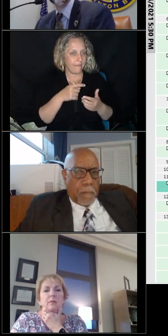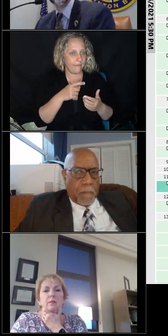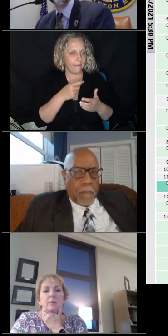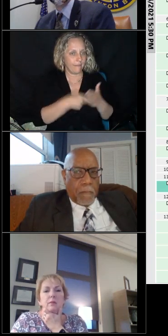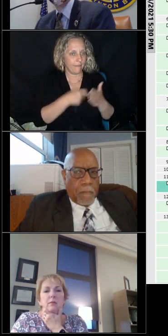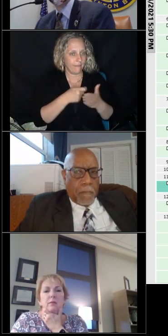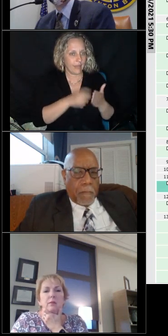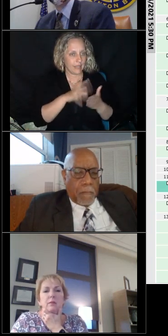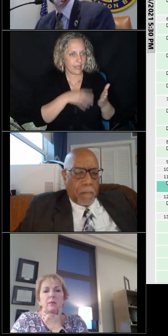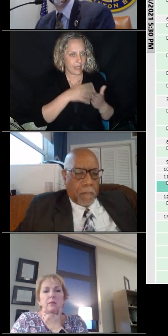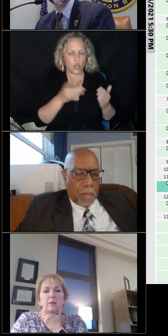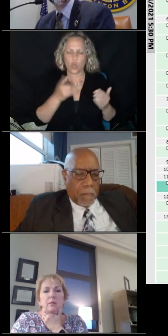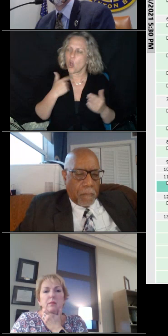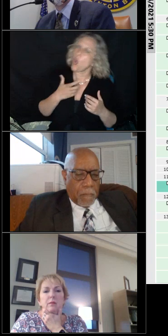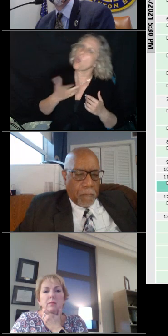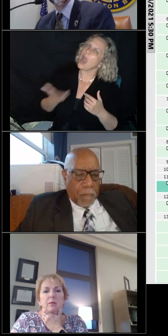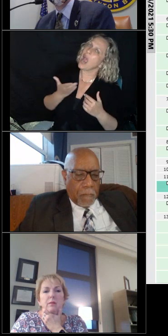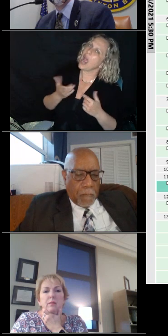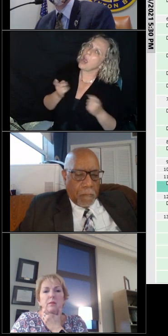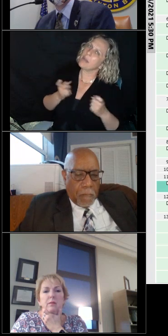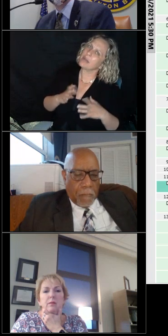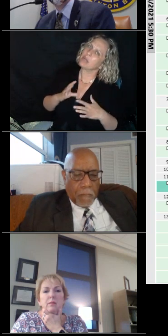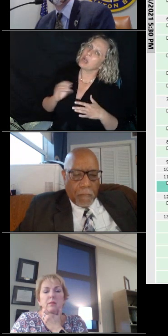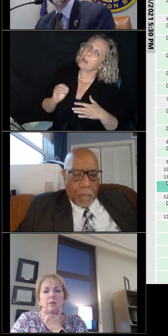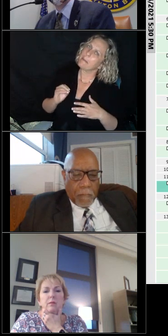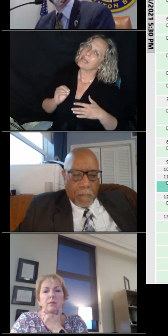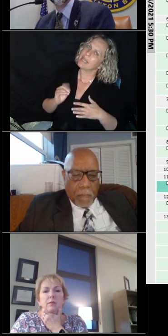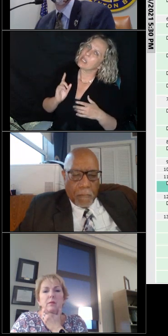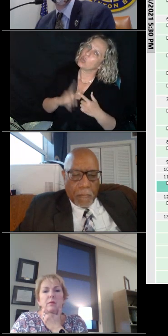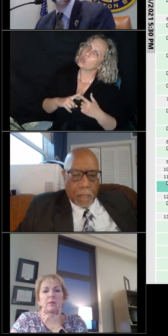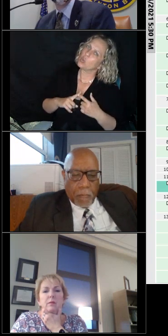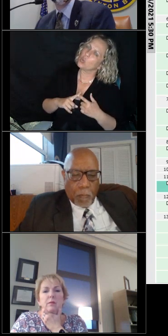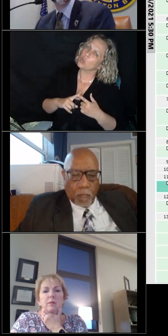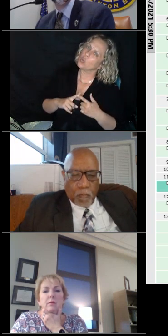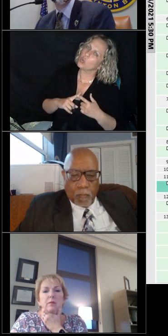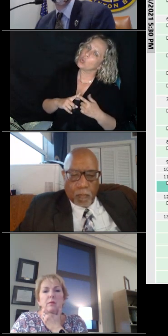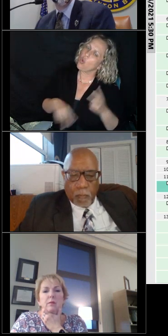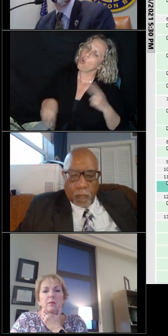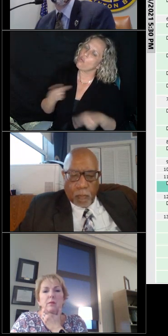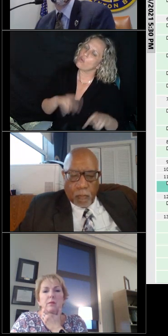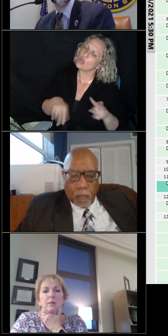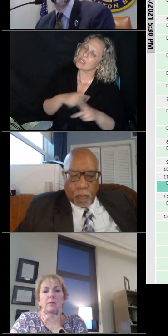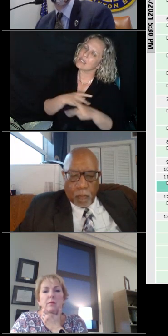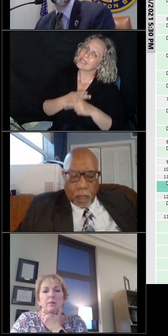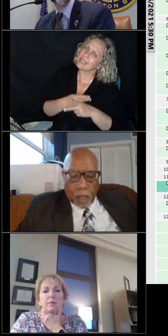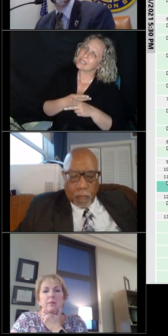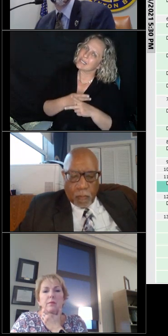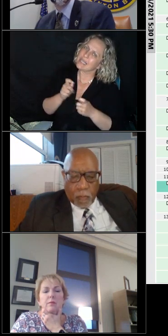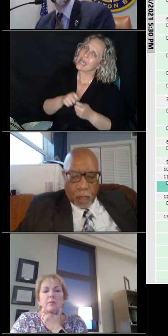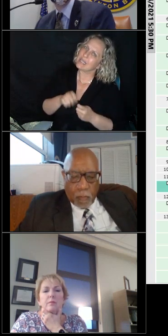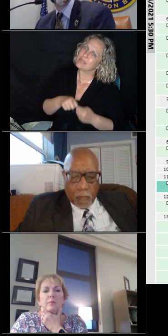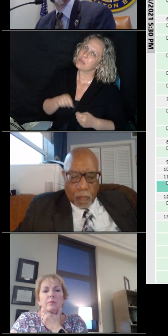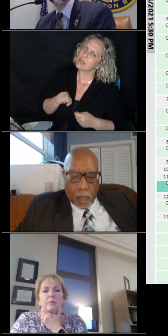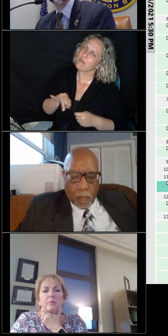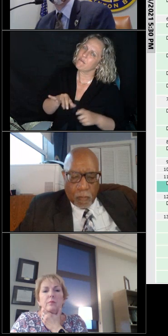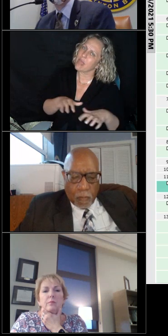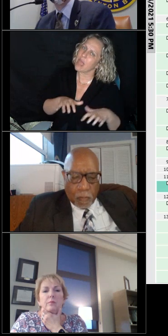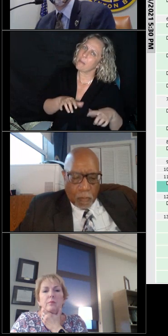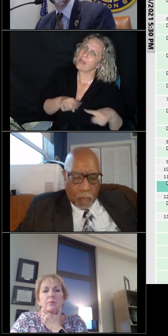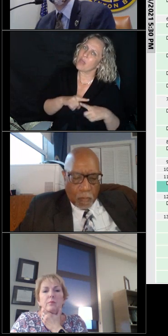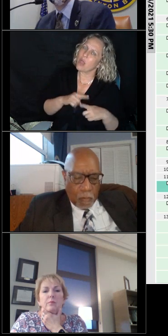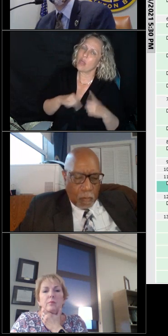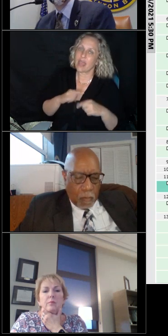of, is that, are we hiring a management company to oversee the aspects of the amphitheater rather